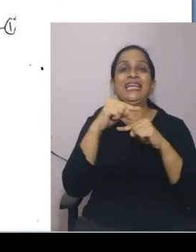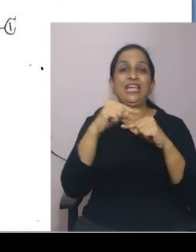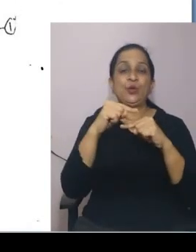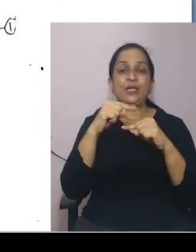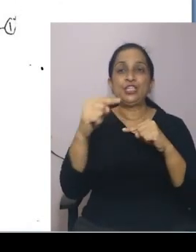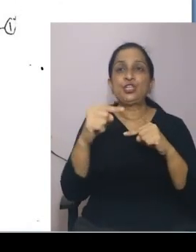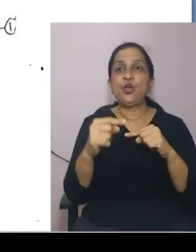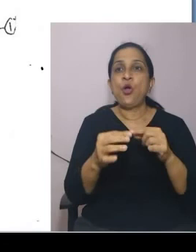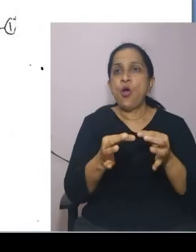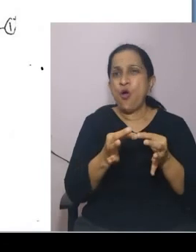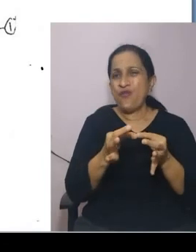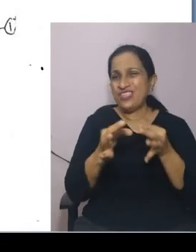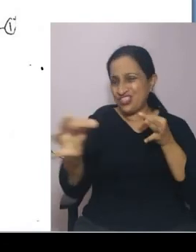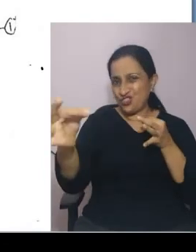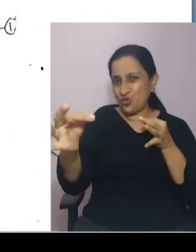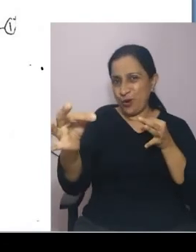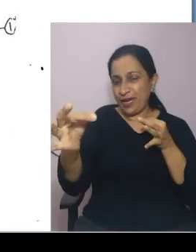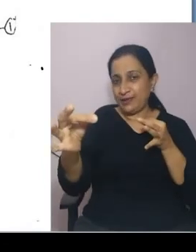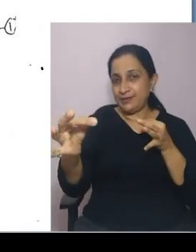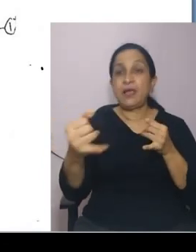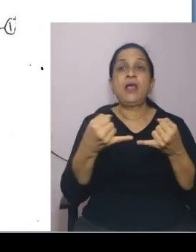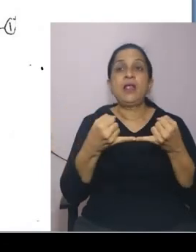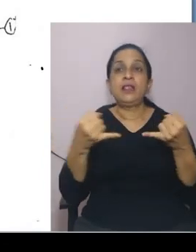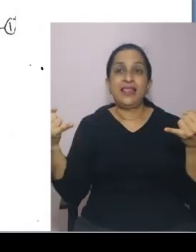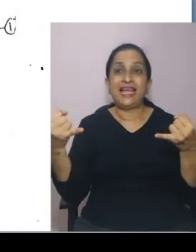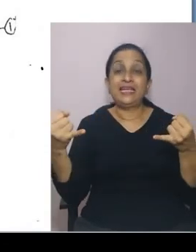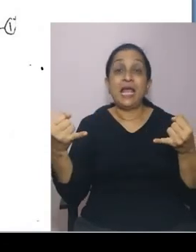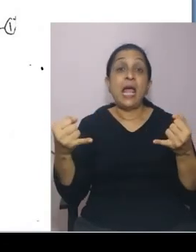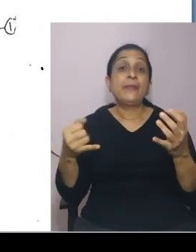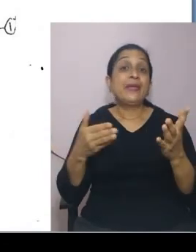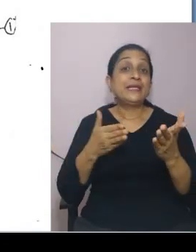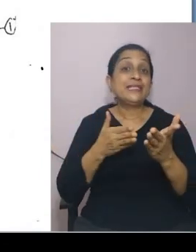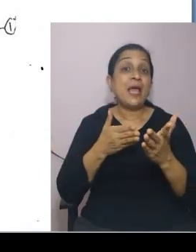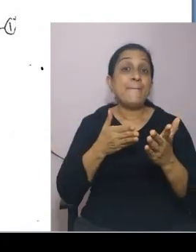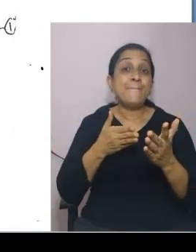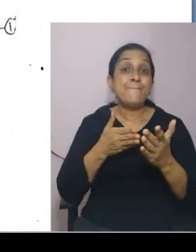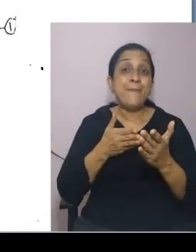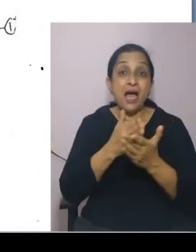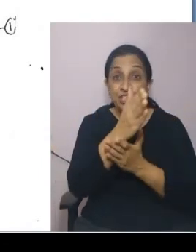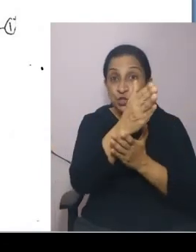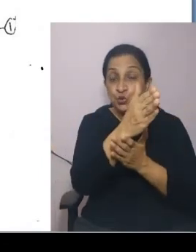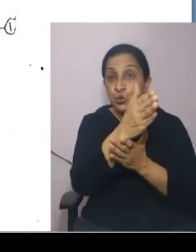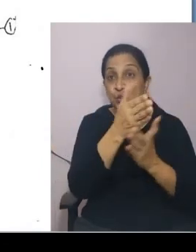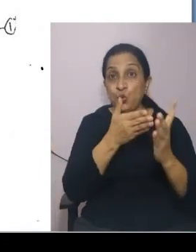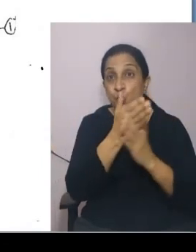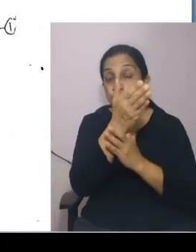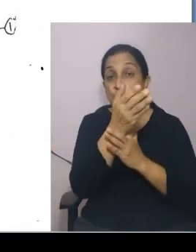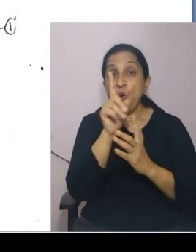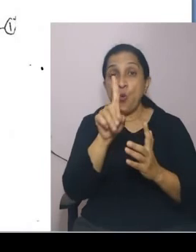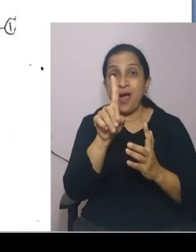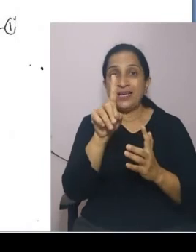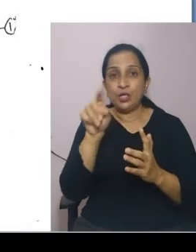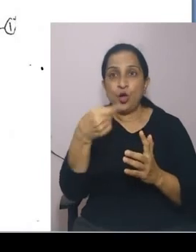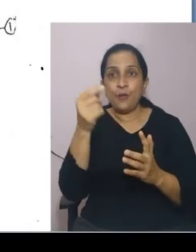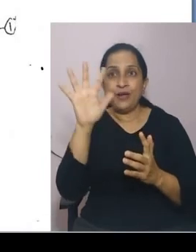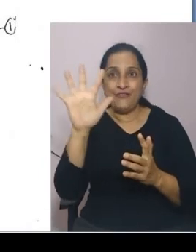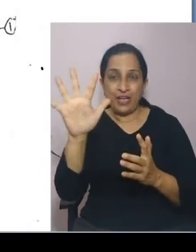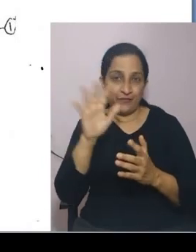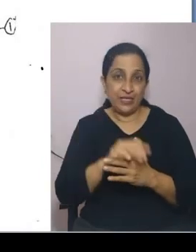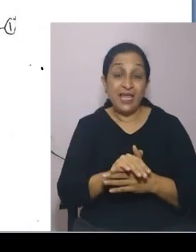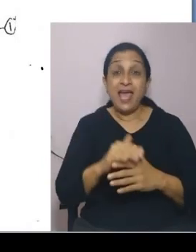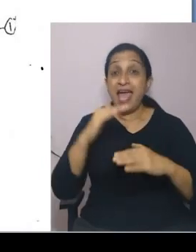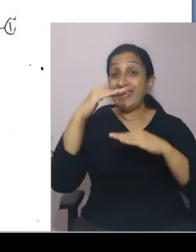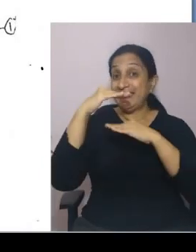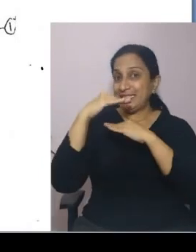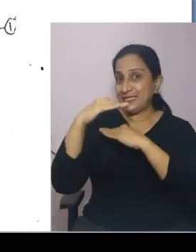Next one is similar thing. One equation straight line passing through these points and parallel to this one.